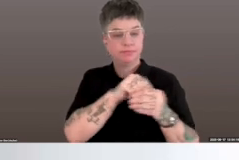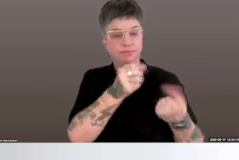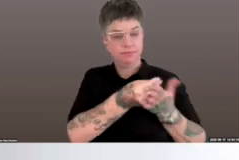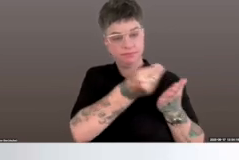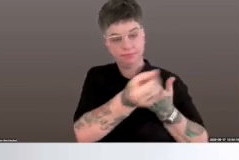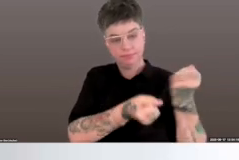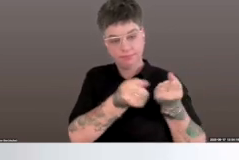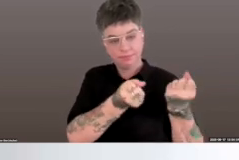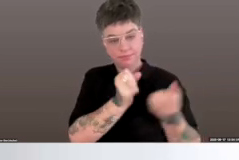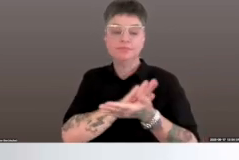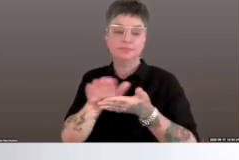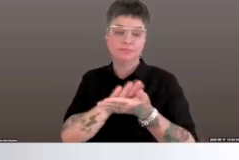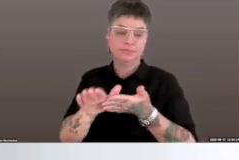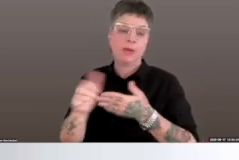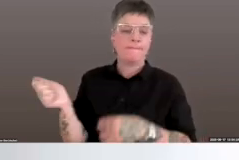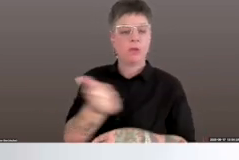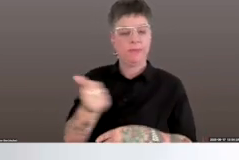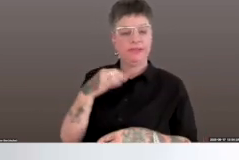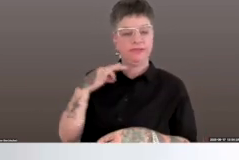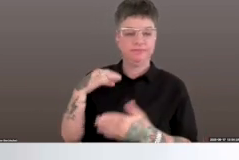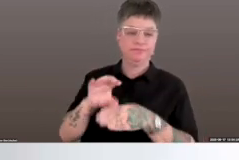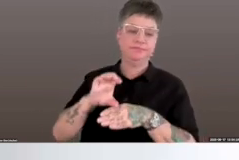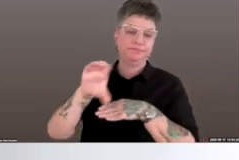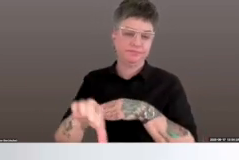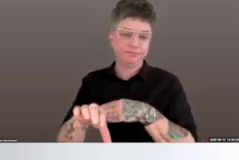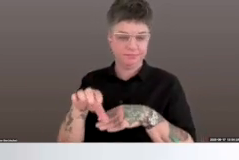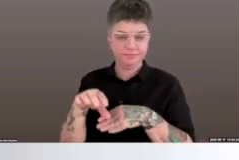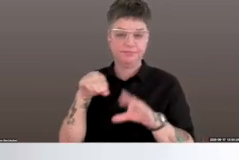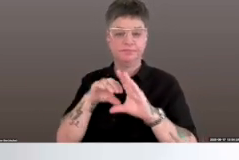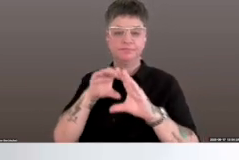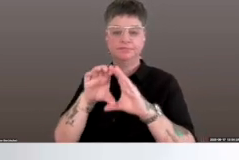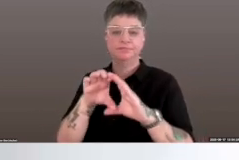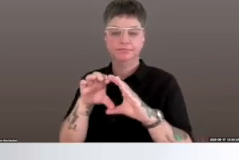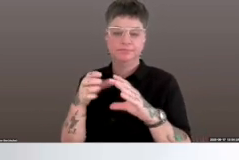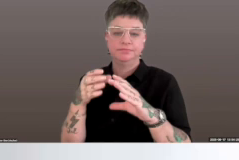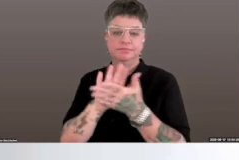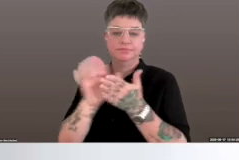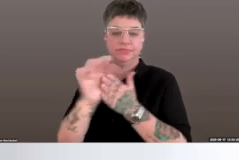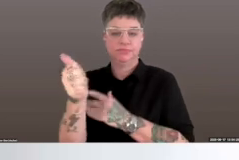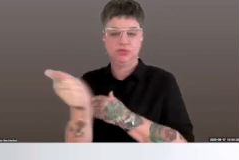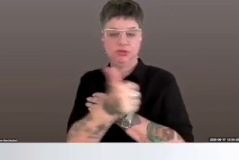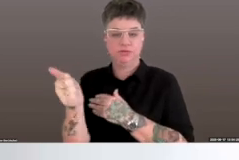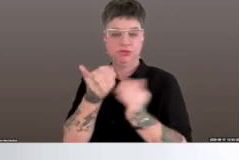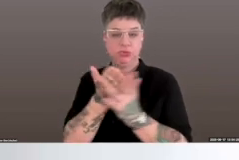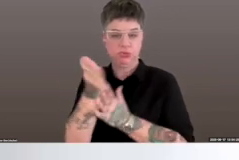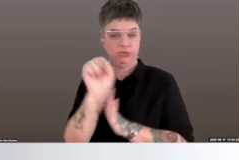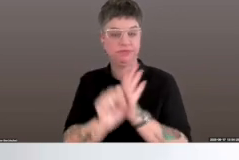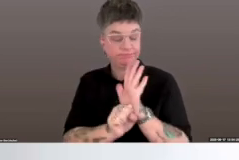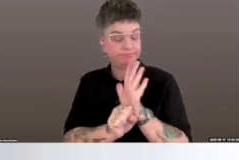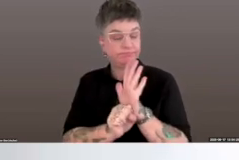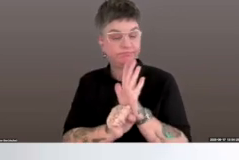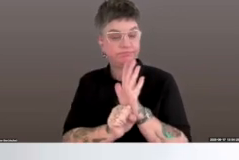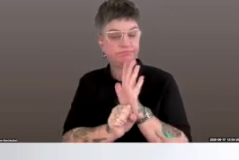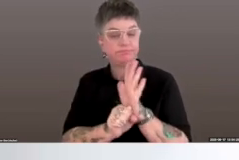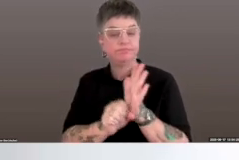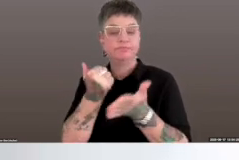incentives and clean mobility investments, aim to improve the accessibility of clean transportation to communities throughout the state and facilitate